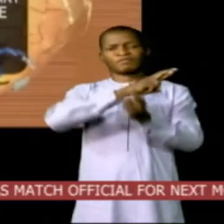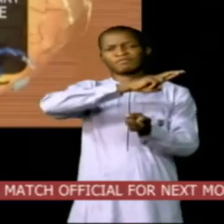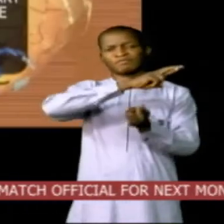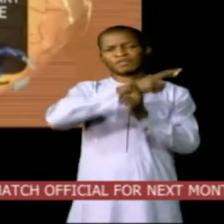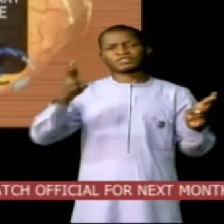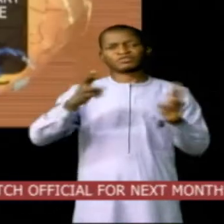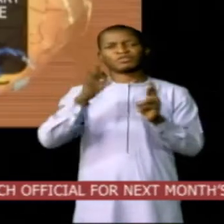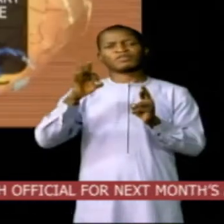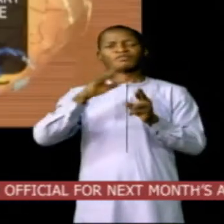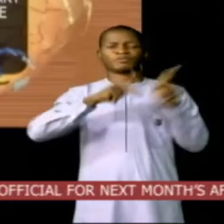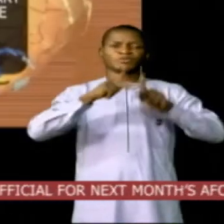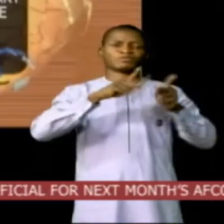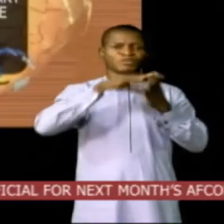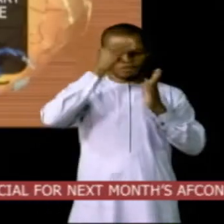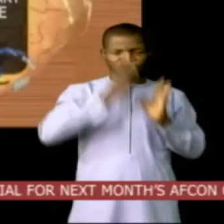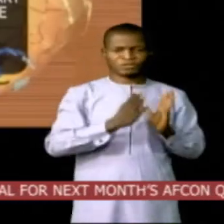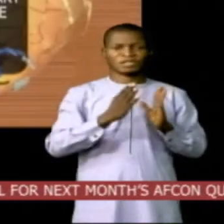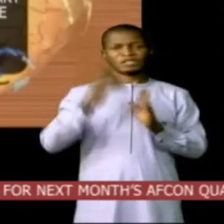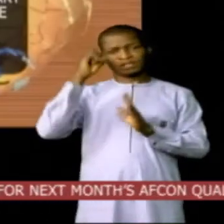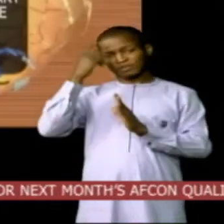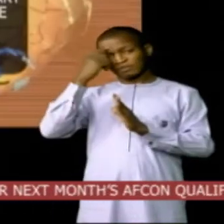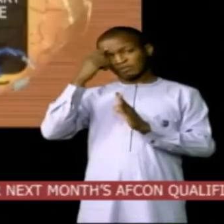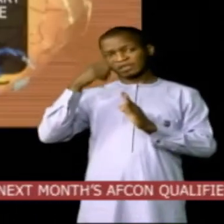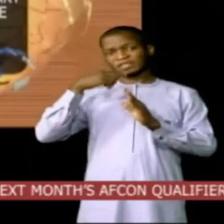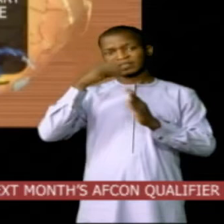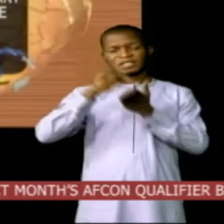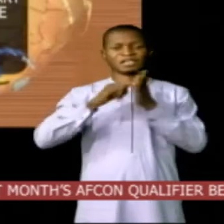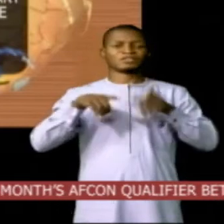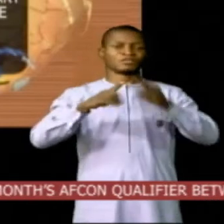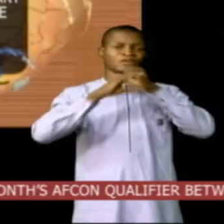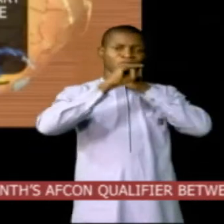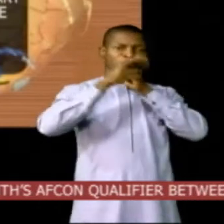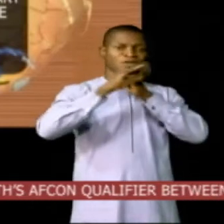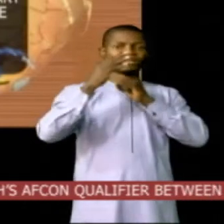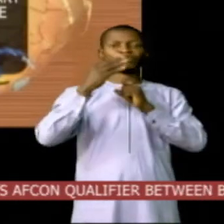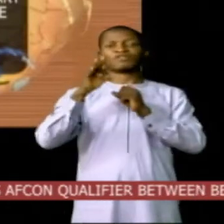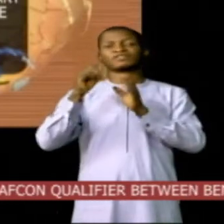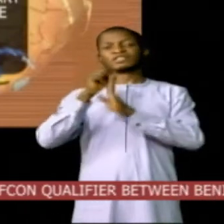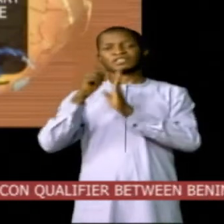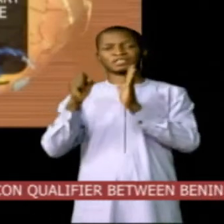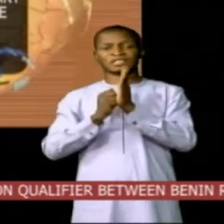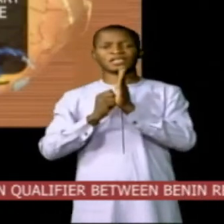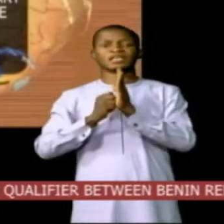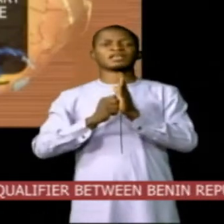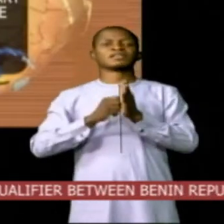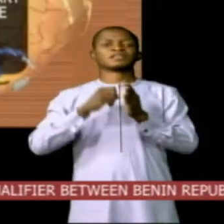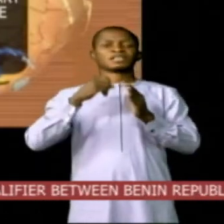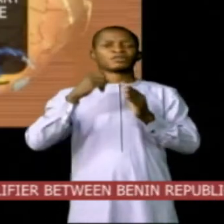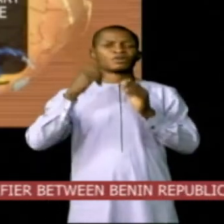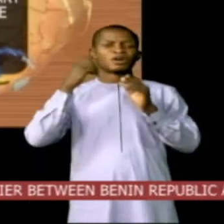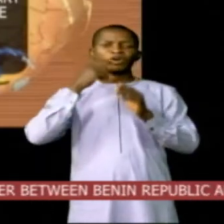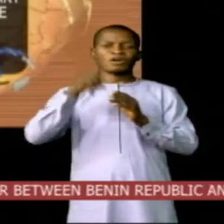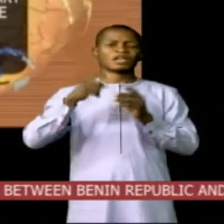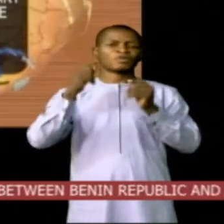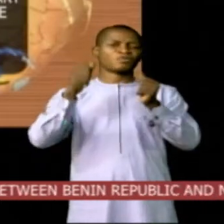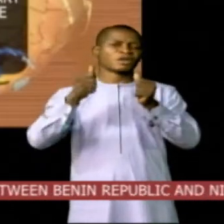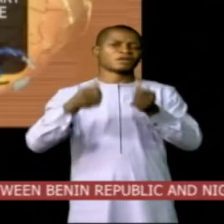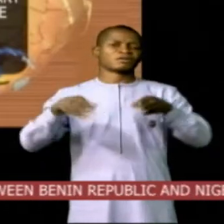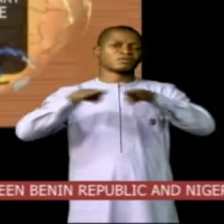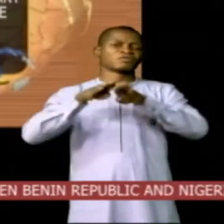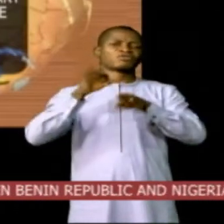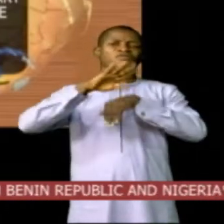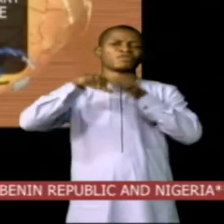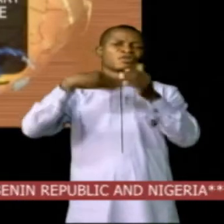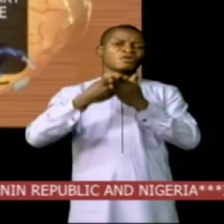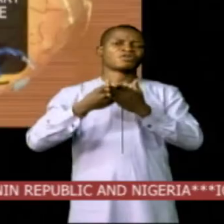who stated this in a broadcast to the people of the state over the sad events, directed immediate closure of all boarding schools across the